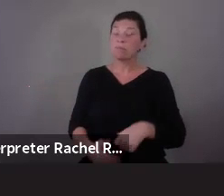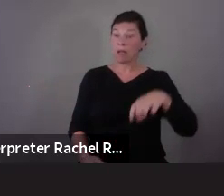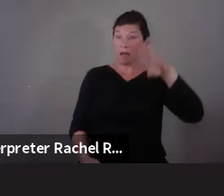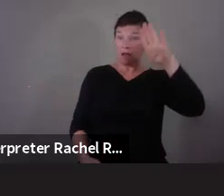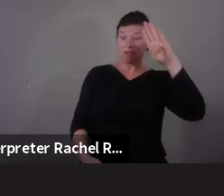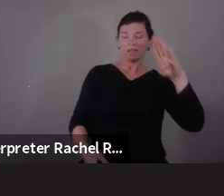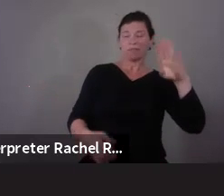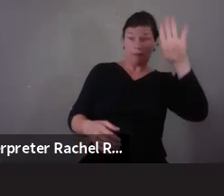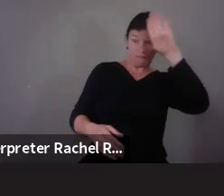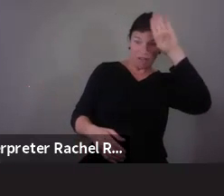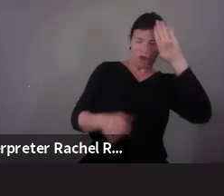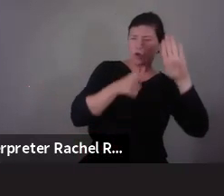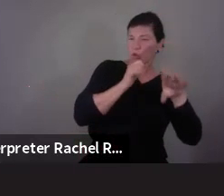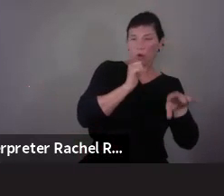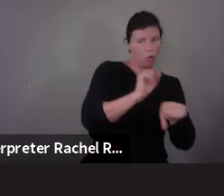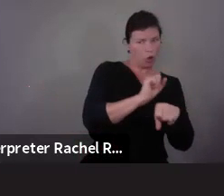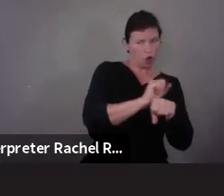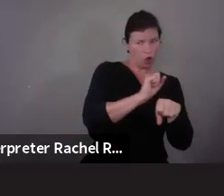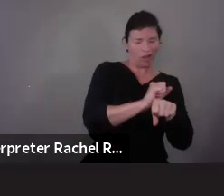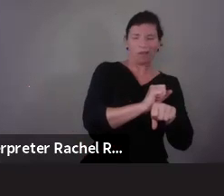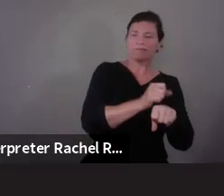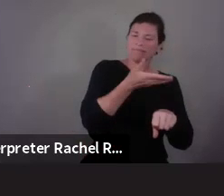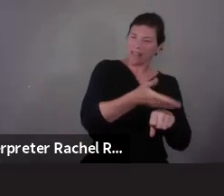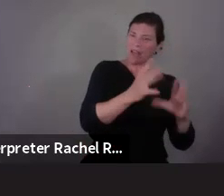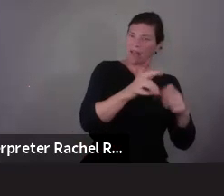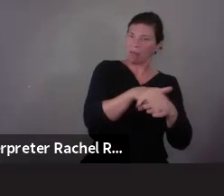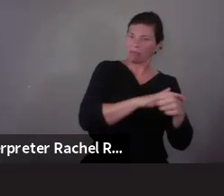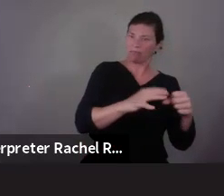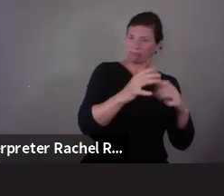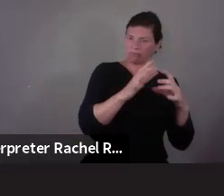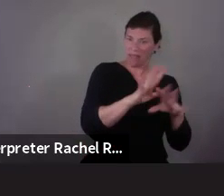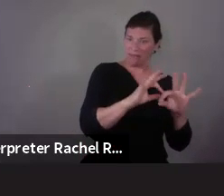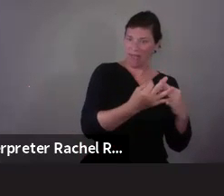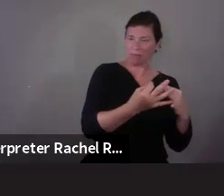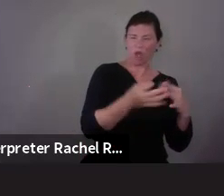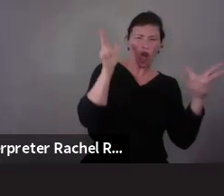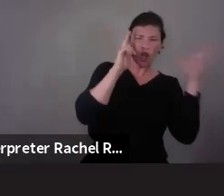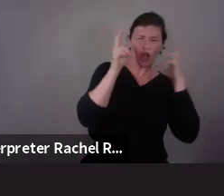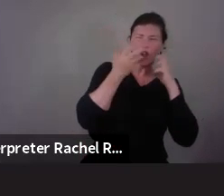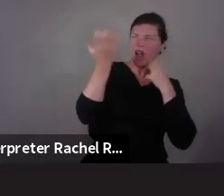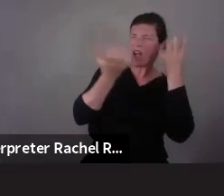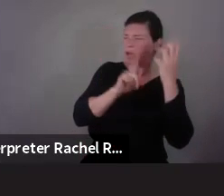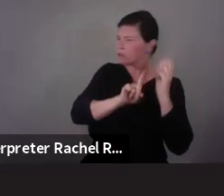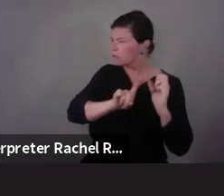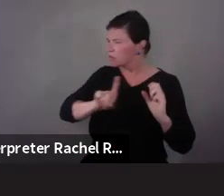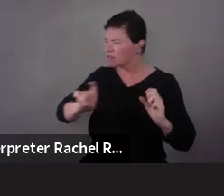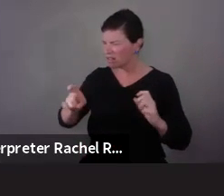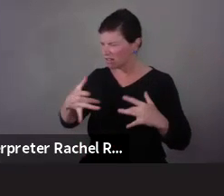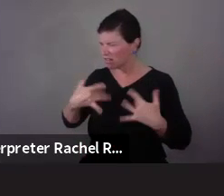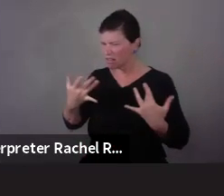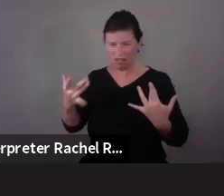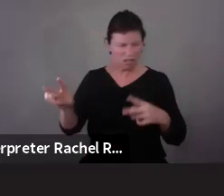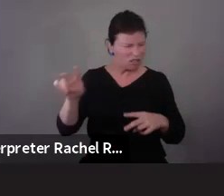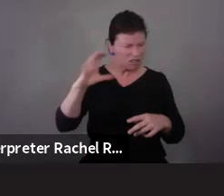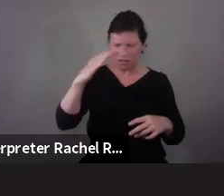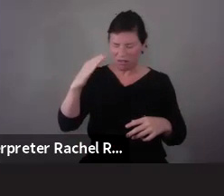at the campground with his family and heard the commotion and investigated. And he looked around